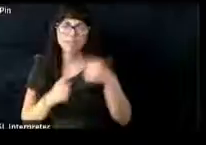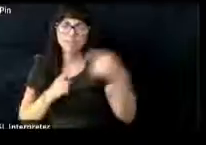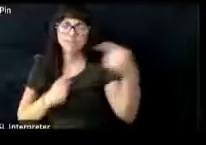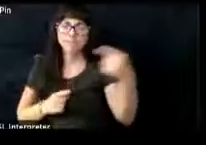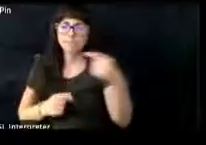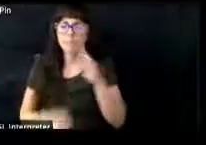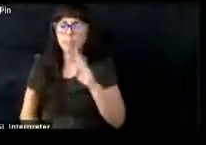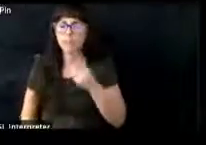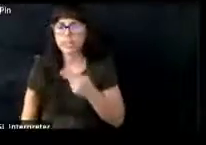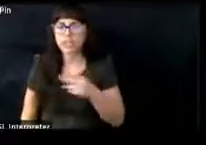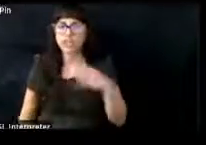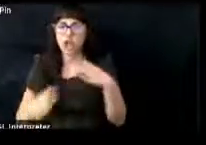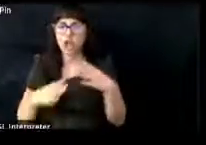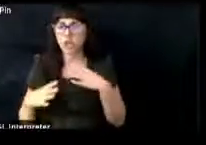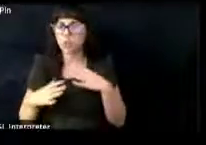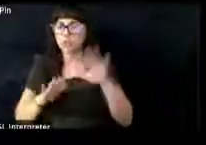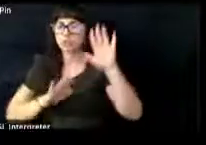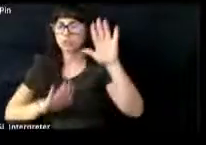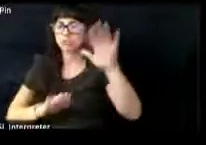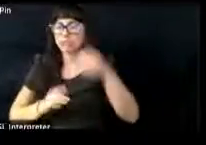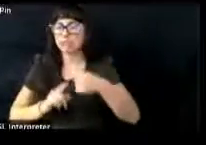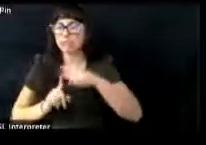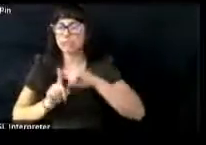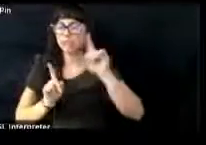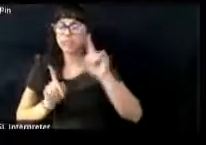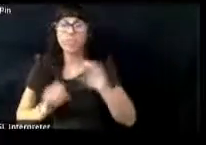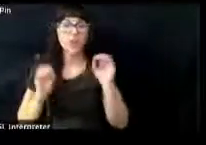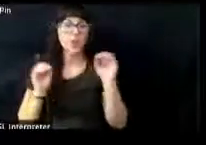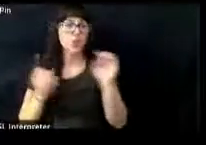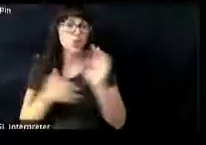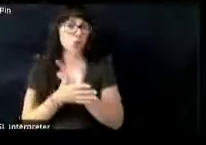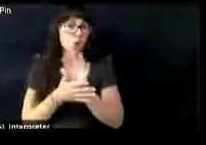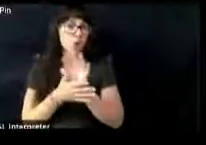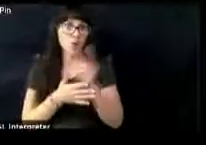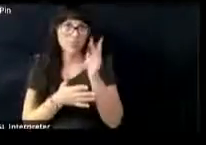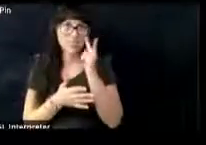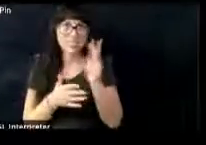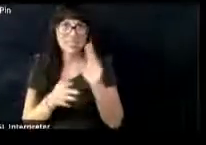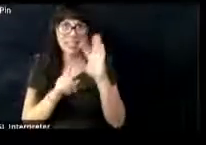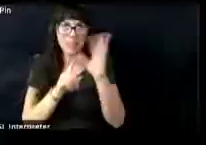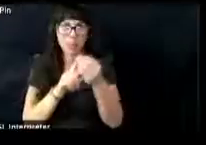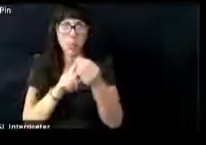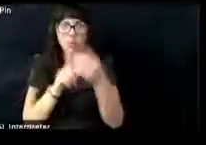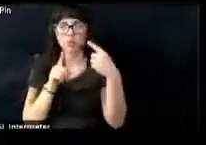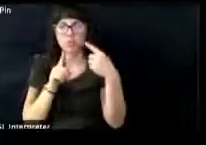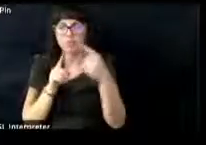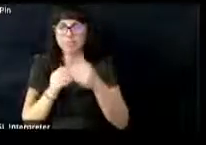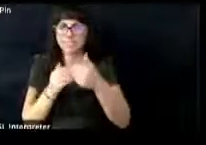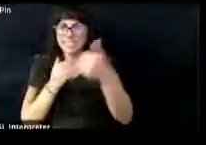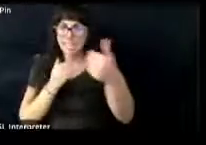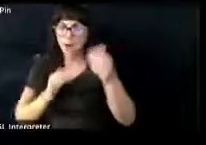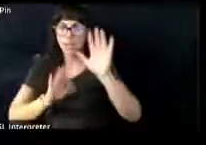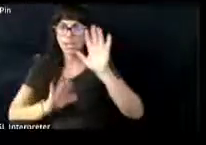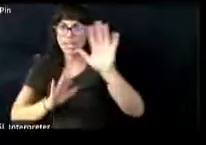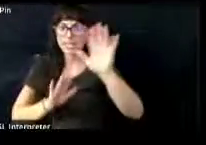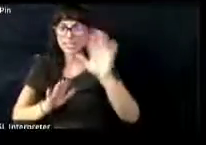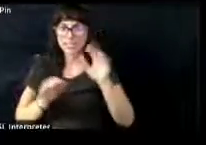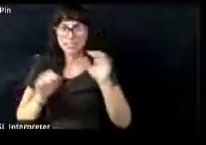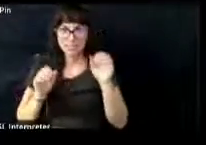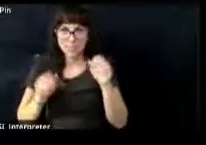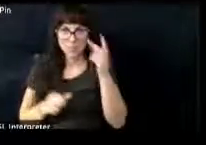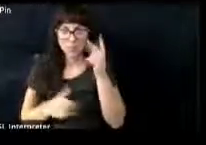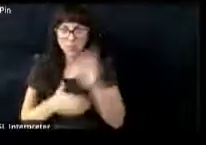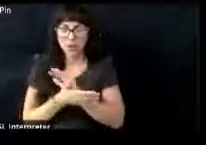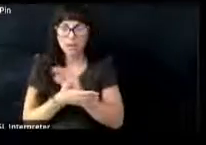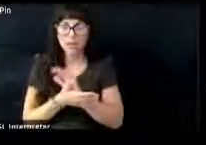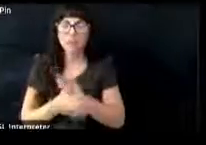of this industry town. In no film is this cultural dichotomy between the valley and the west side better explored than in David Lynch's